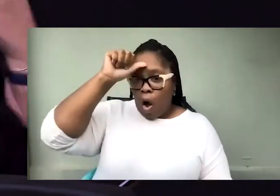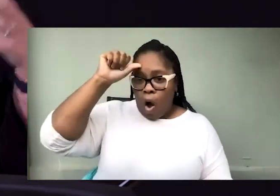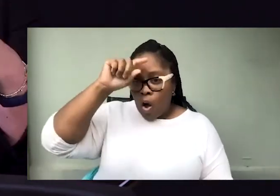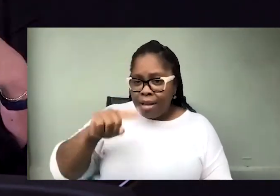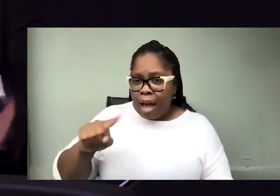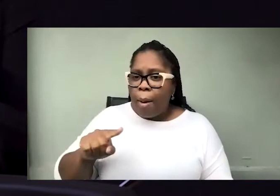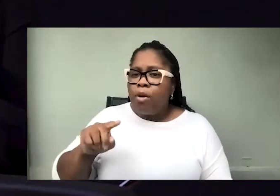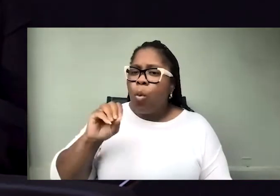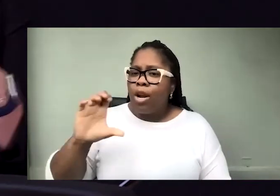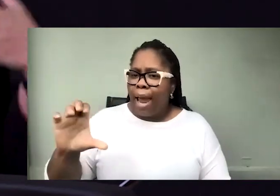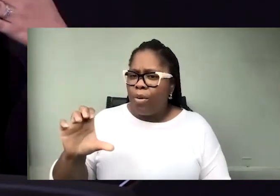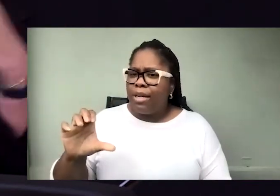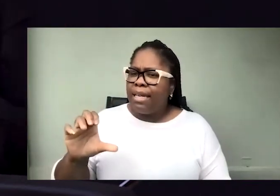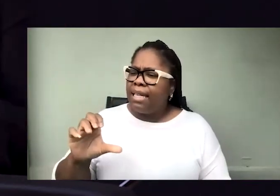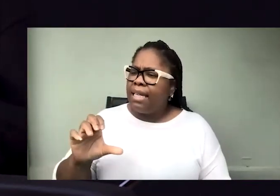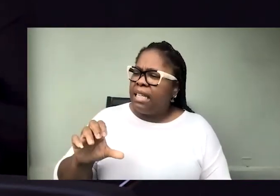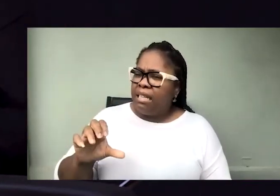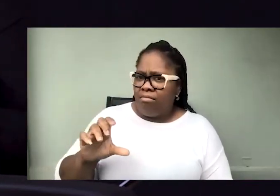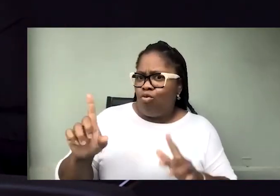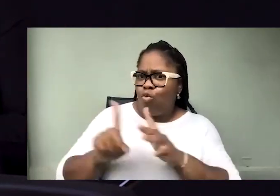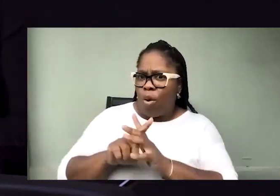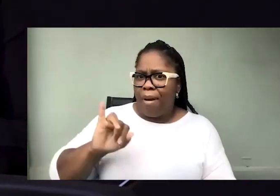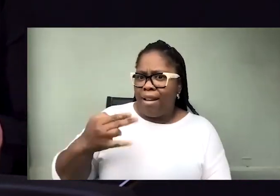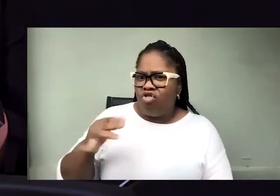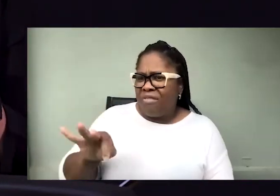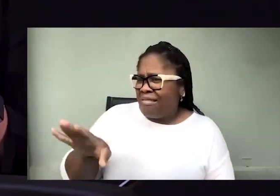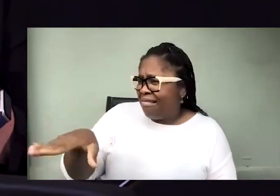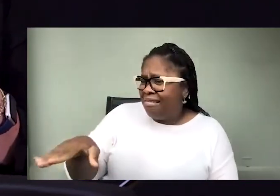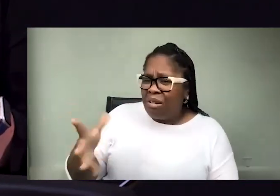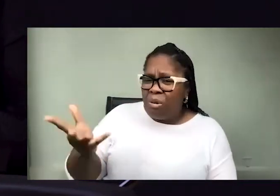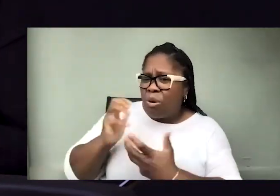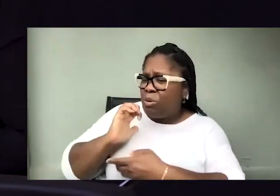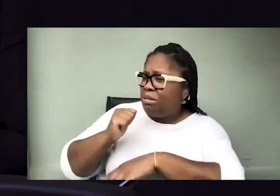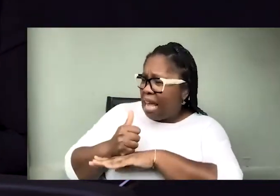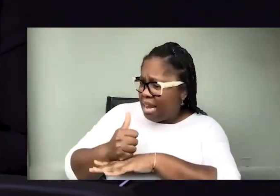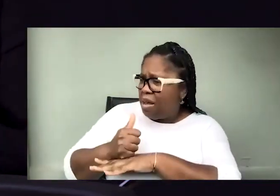IHF and said, hey, we're trying to put together this strategic plan for aging. And I know